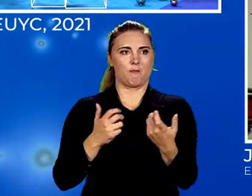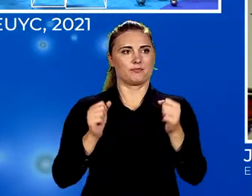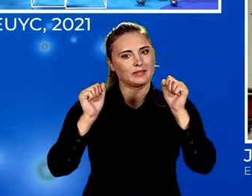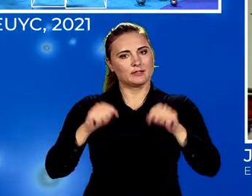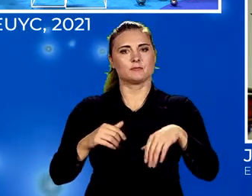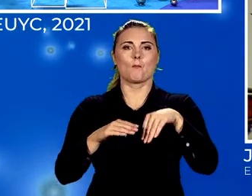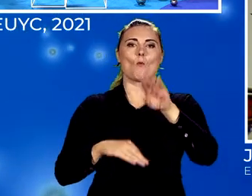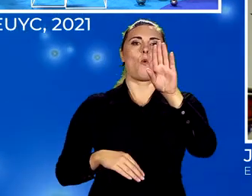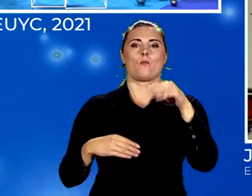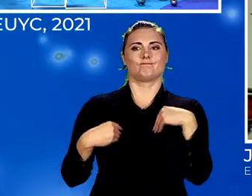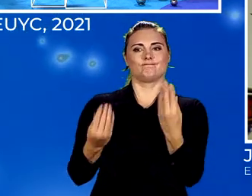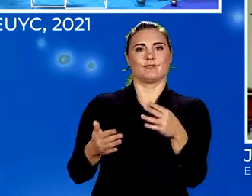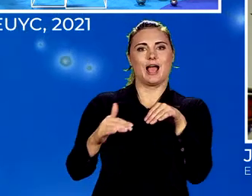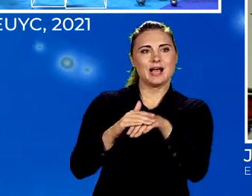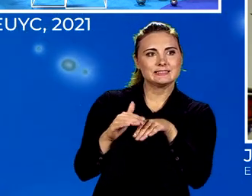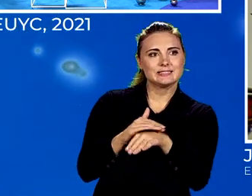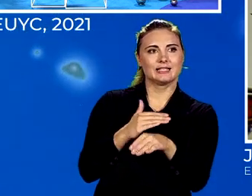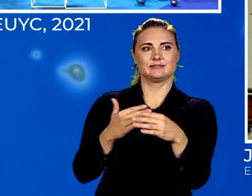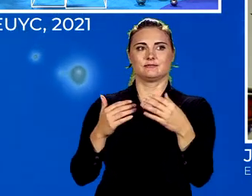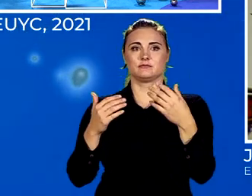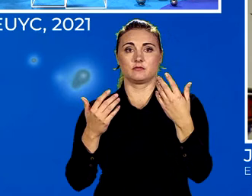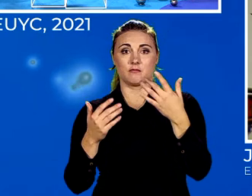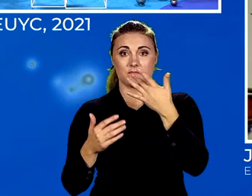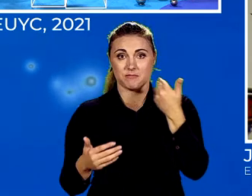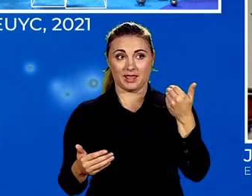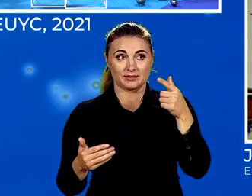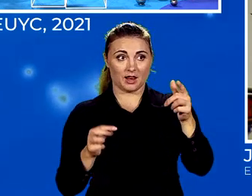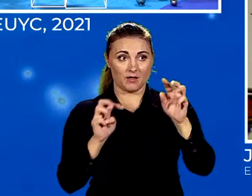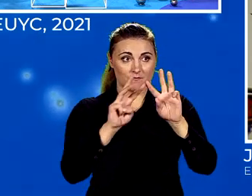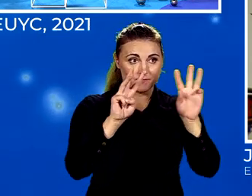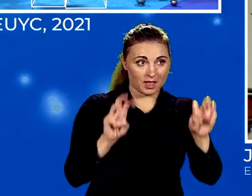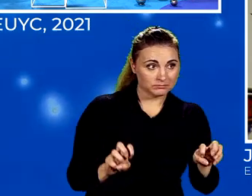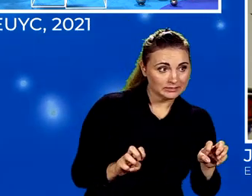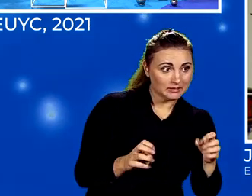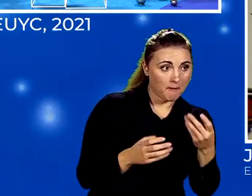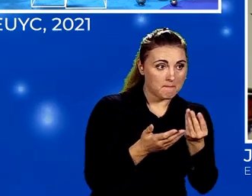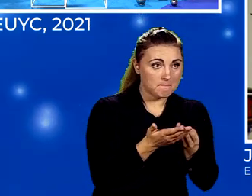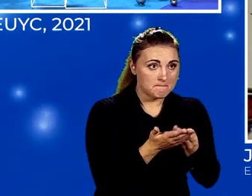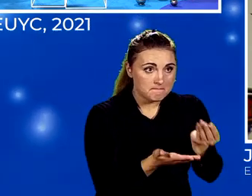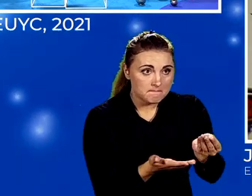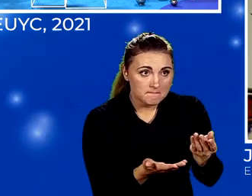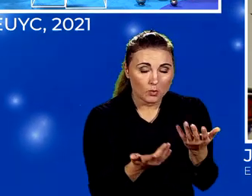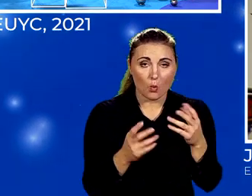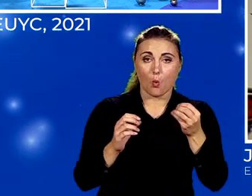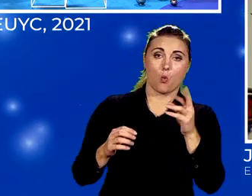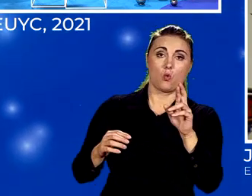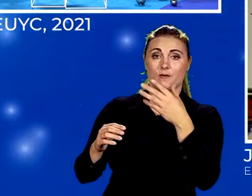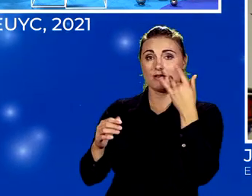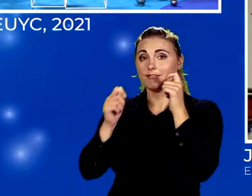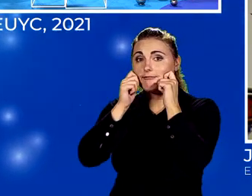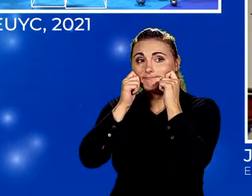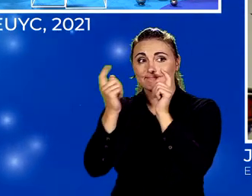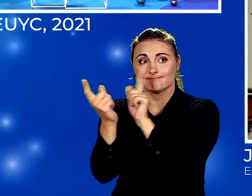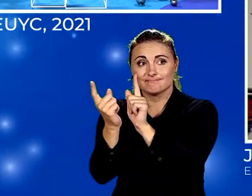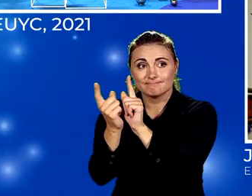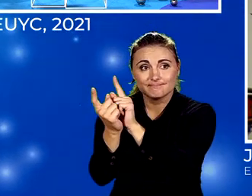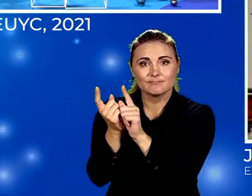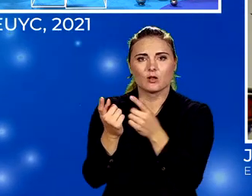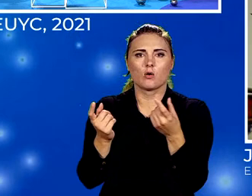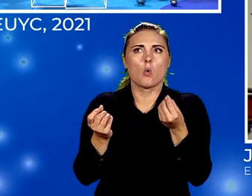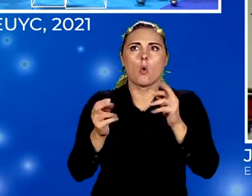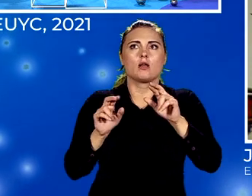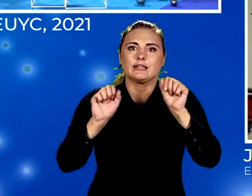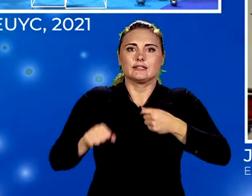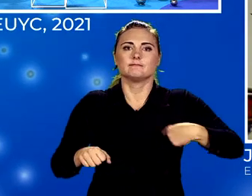in whether online or in-person conferences? And how do you think we can improve also hybrid